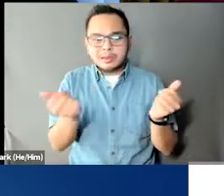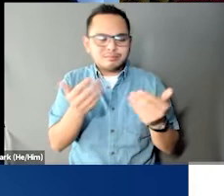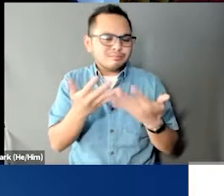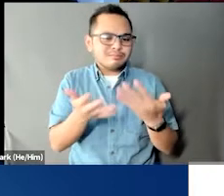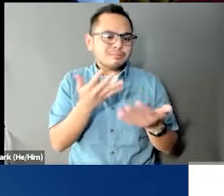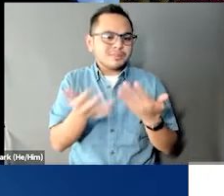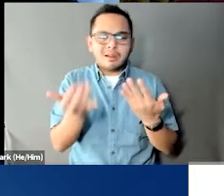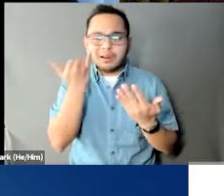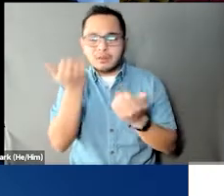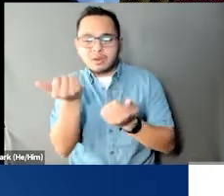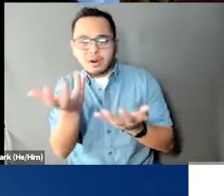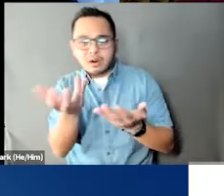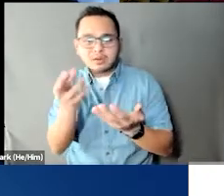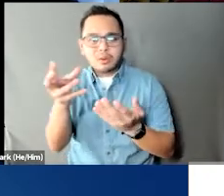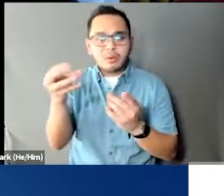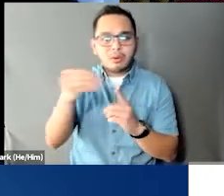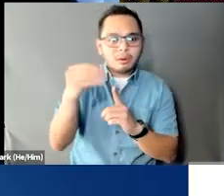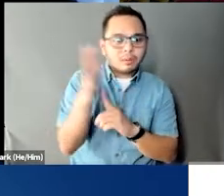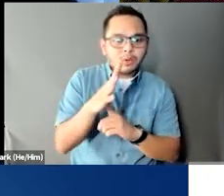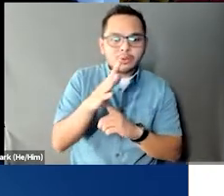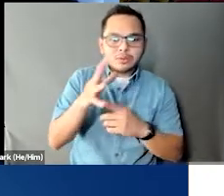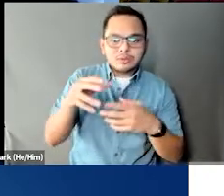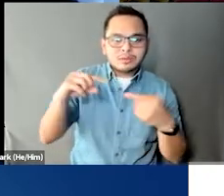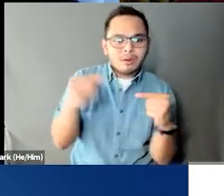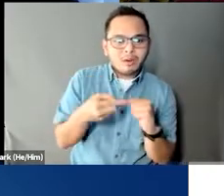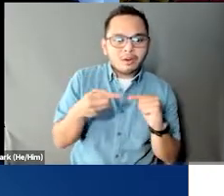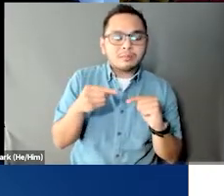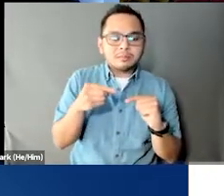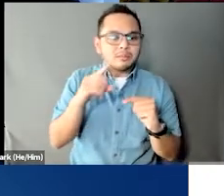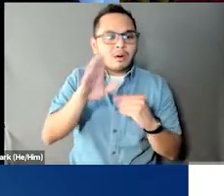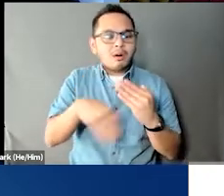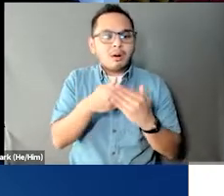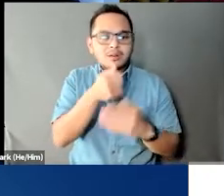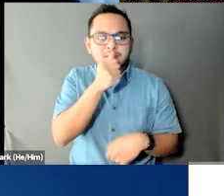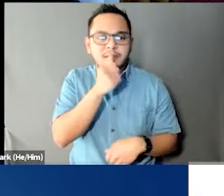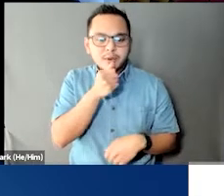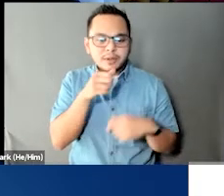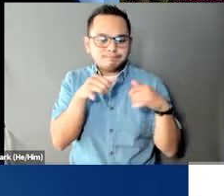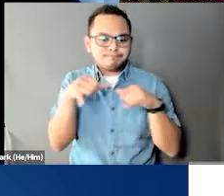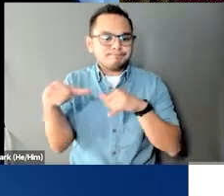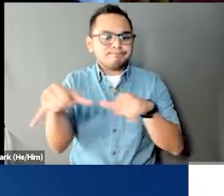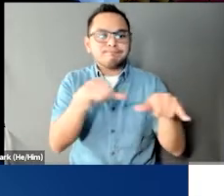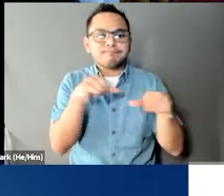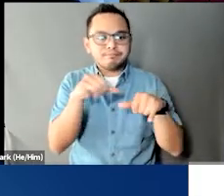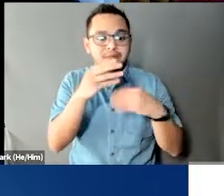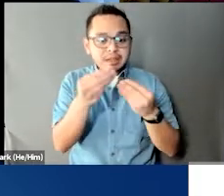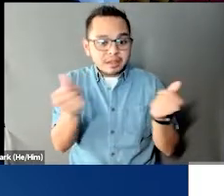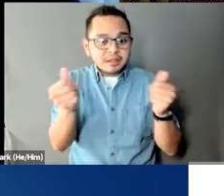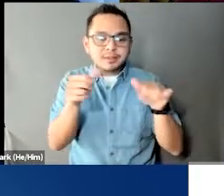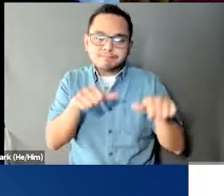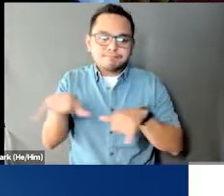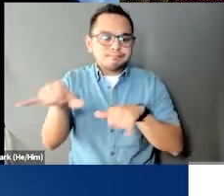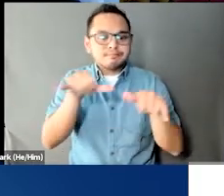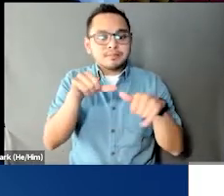they caused or received more harm. All of our suffering is mutual, all our healing is mutual, and all of our thriving